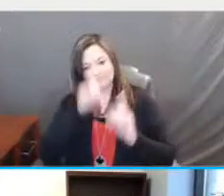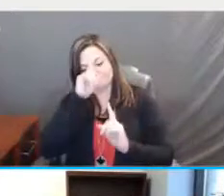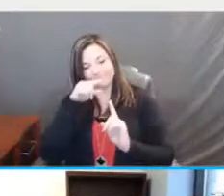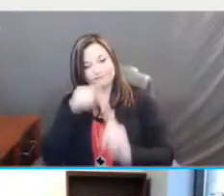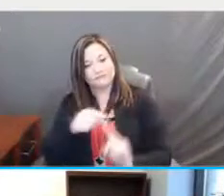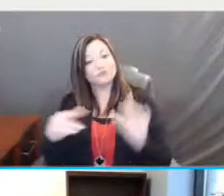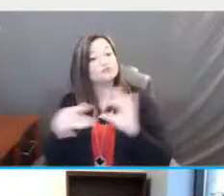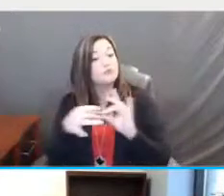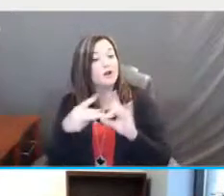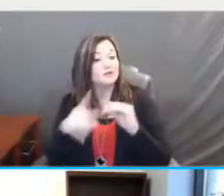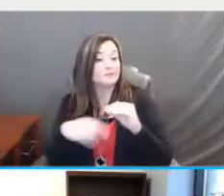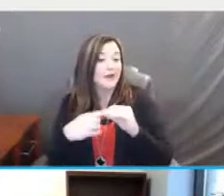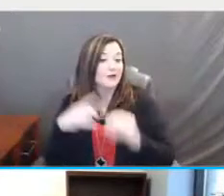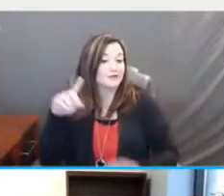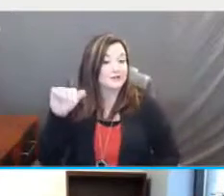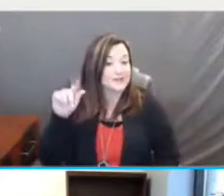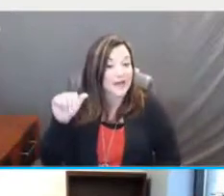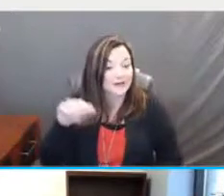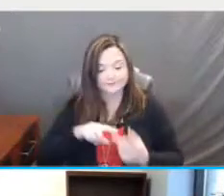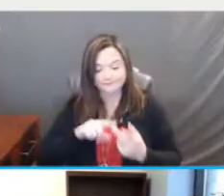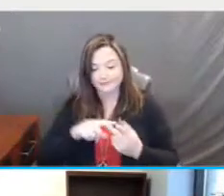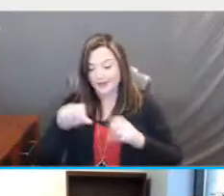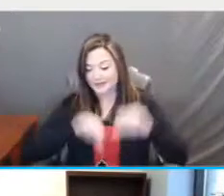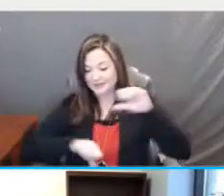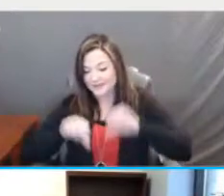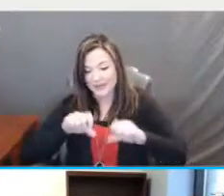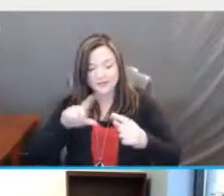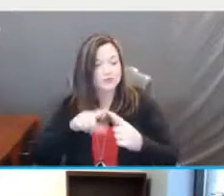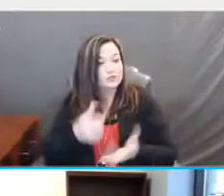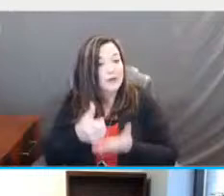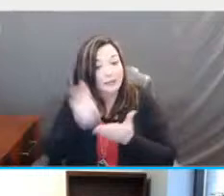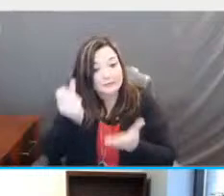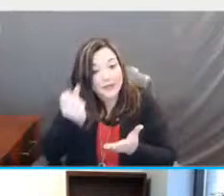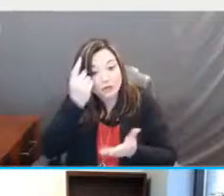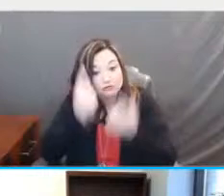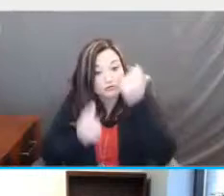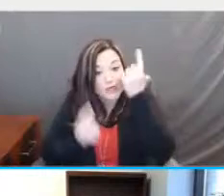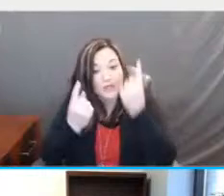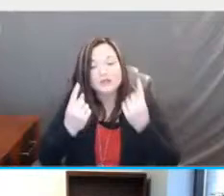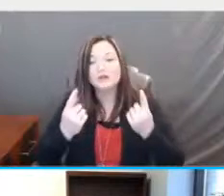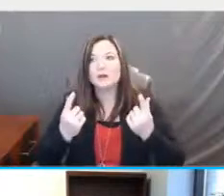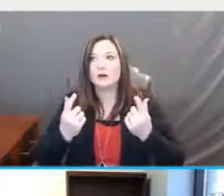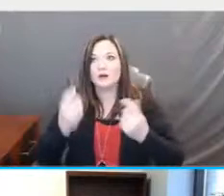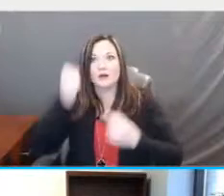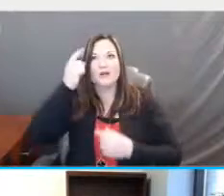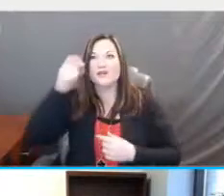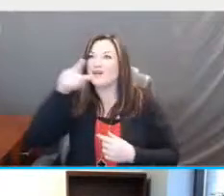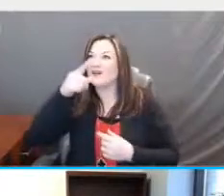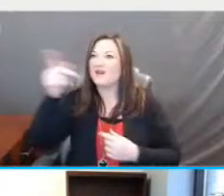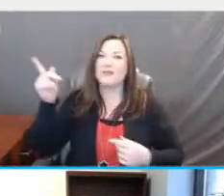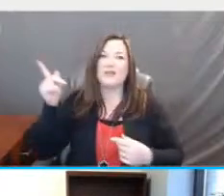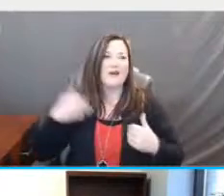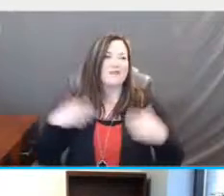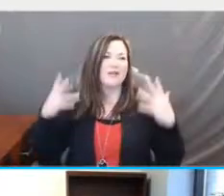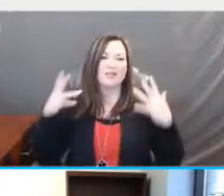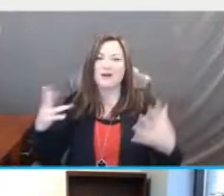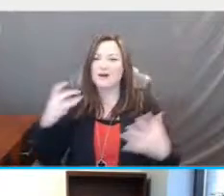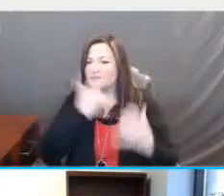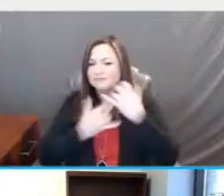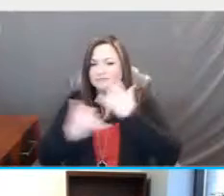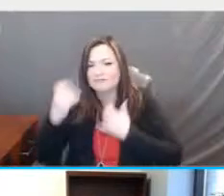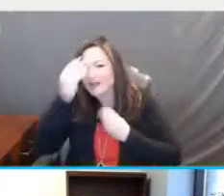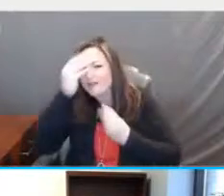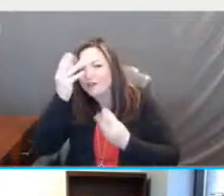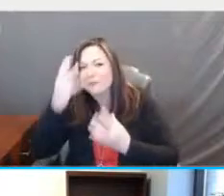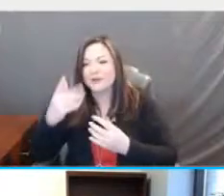little bit about the data and the science and to help people understand there's been so much misinformation going out there with regards to